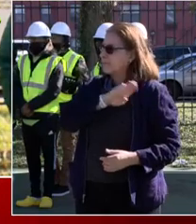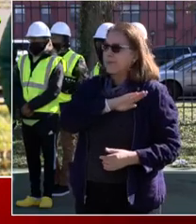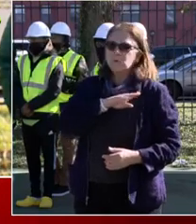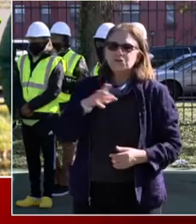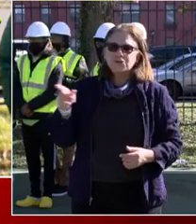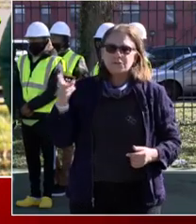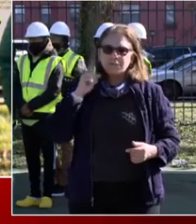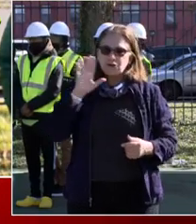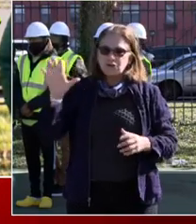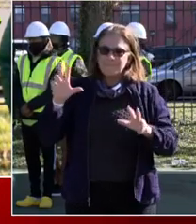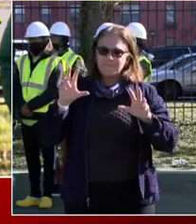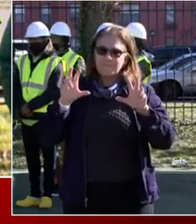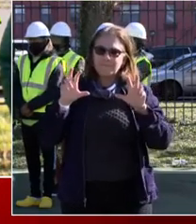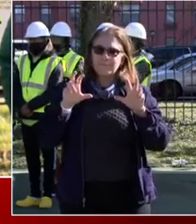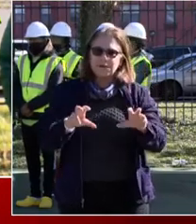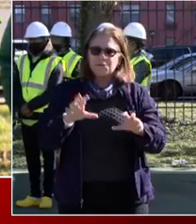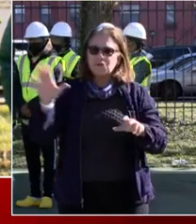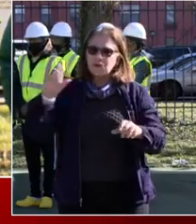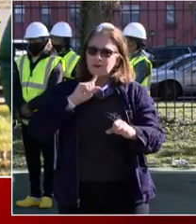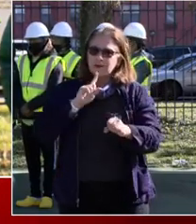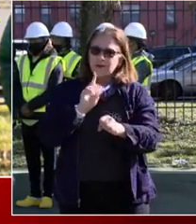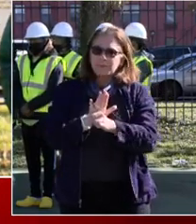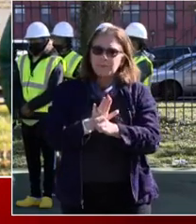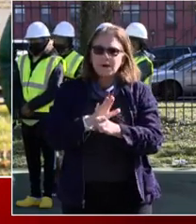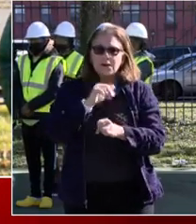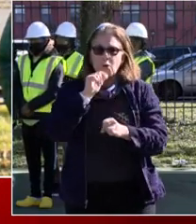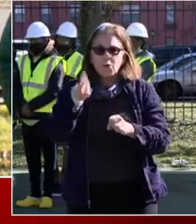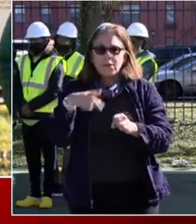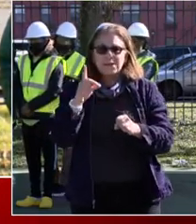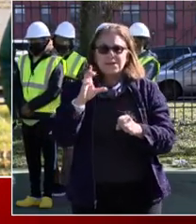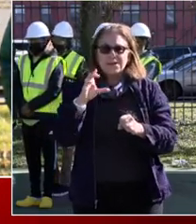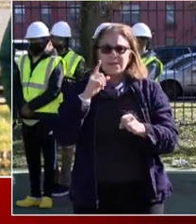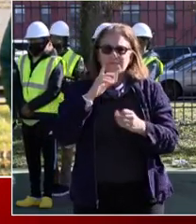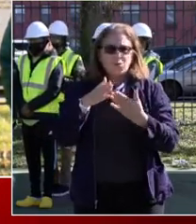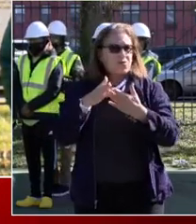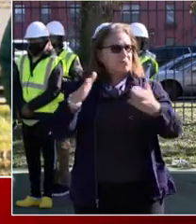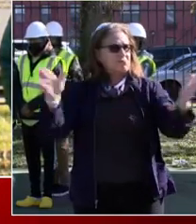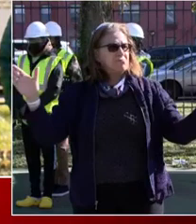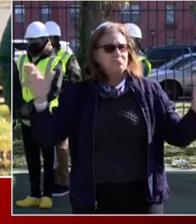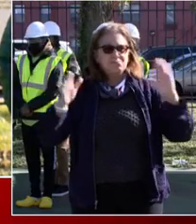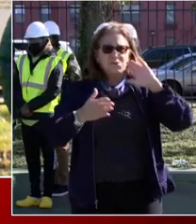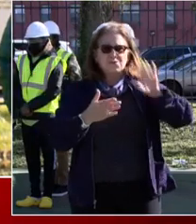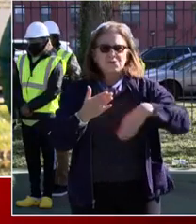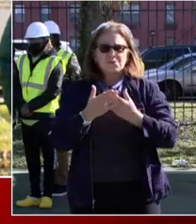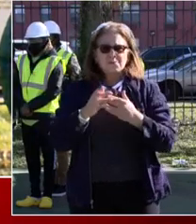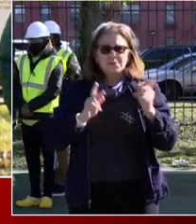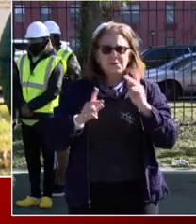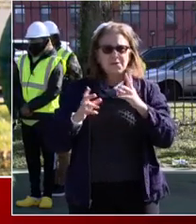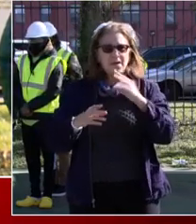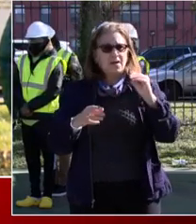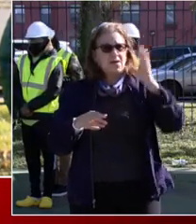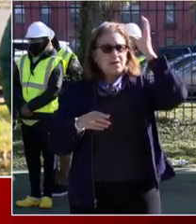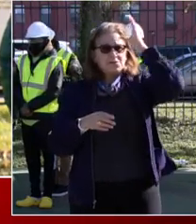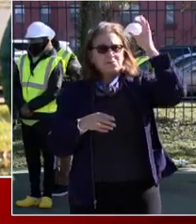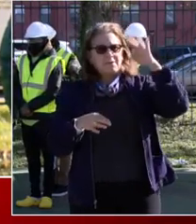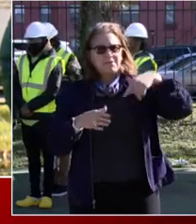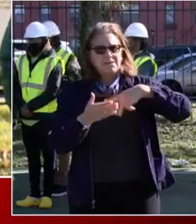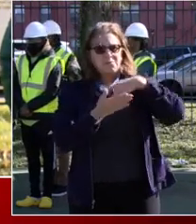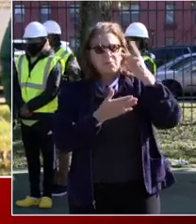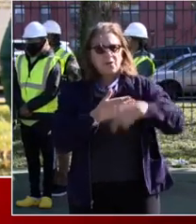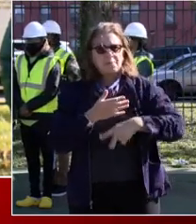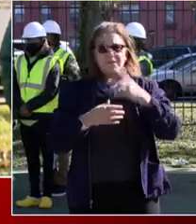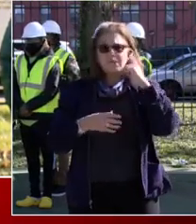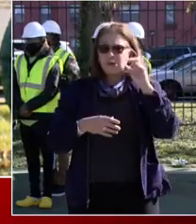the commitment, not only to DC residents, but programs that have the ability to change people's lives. Director